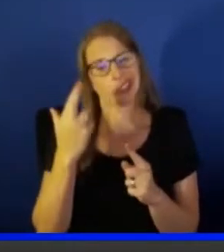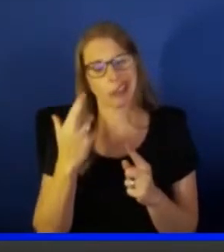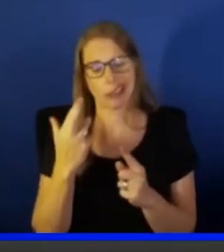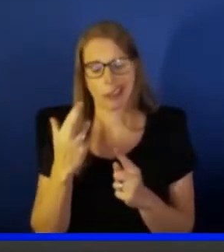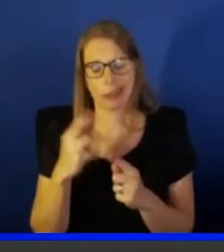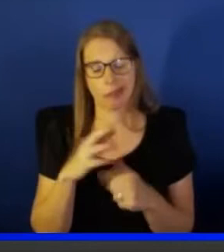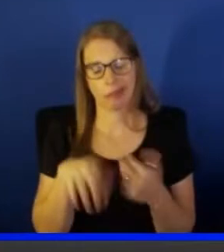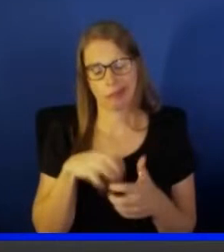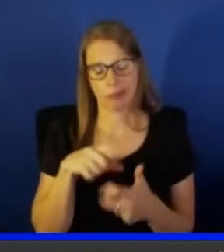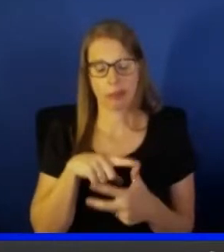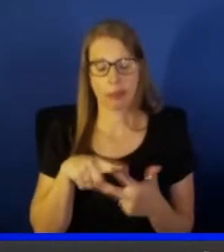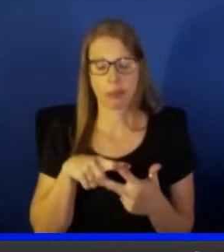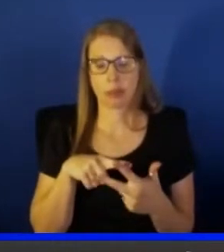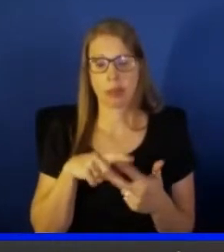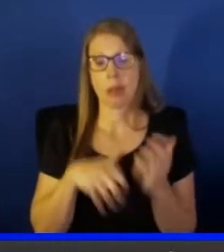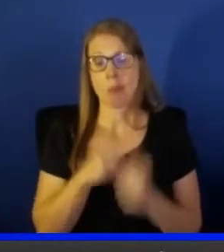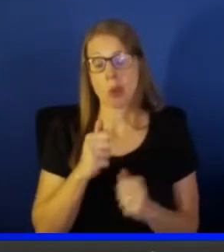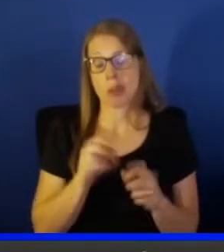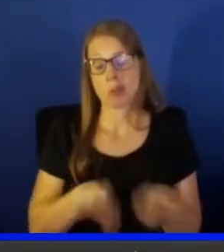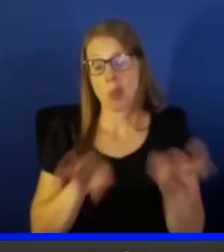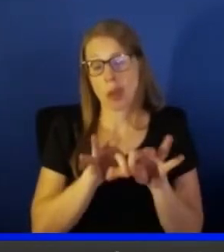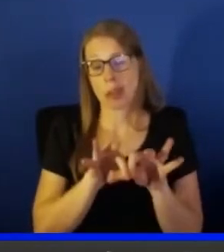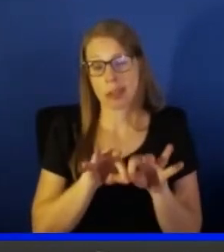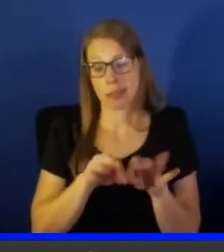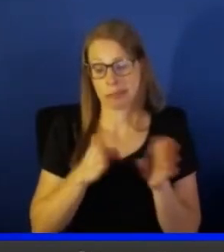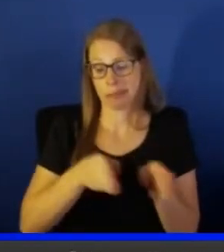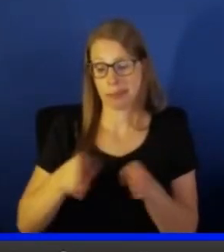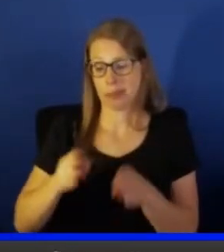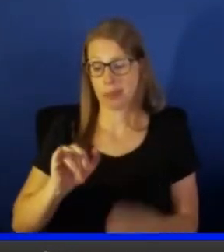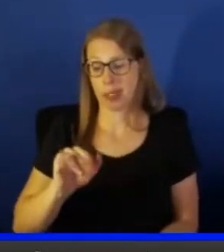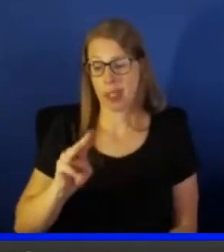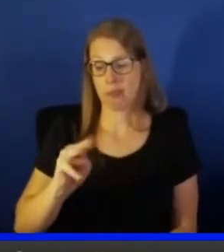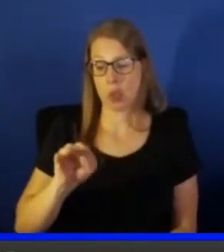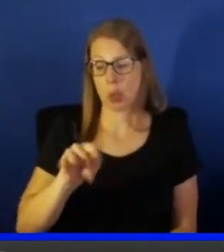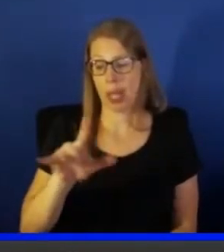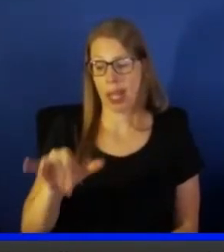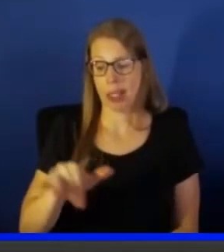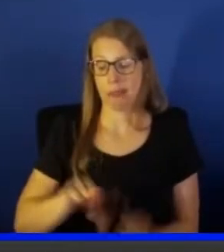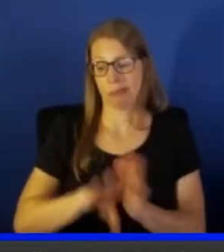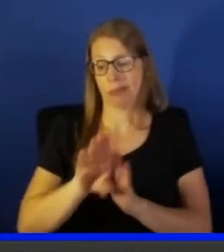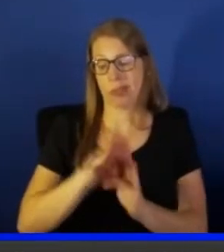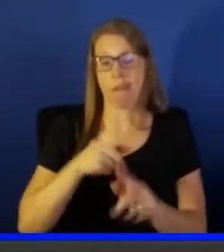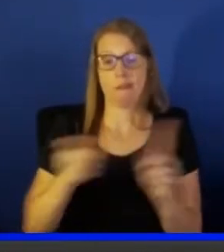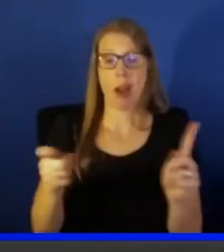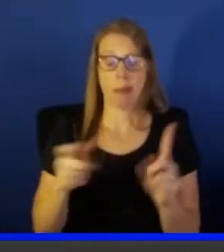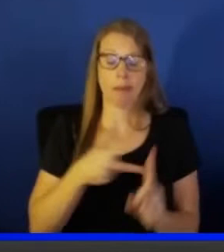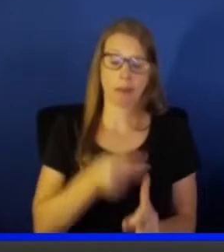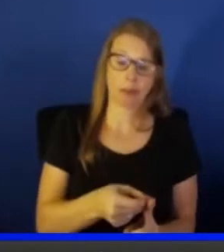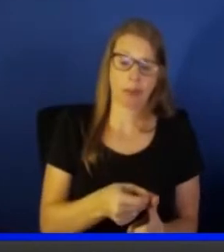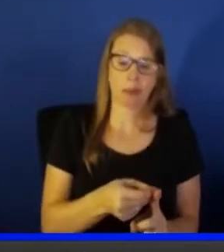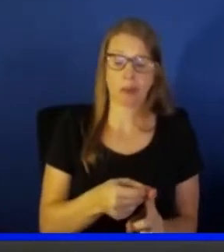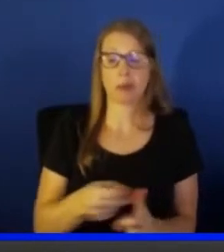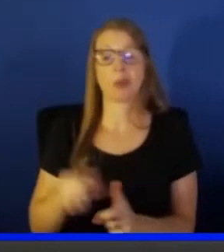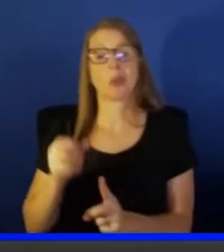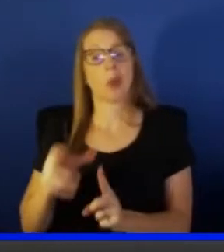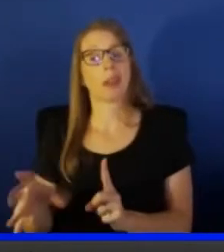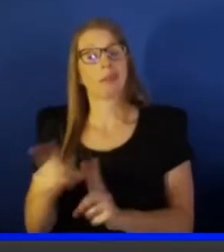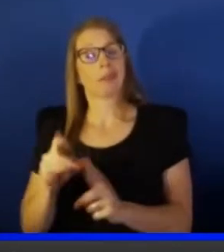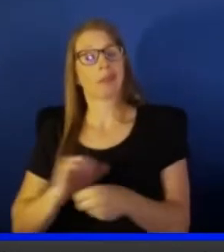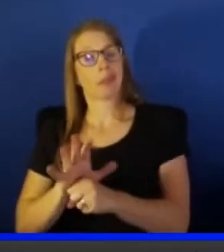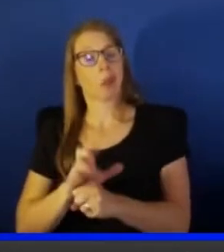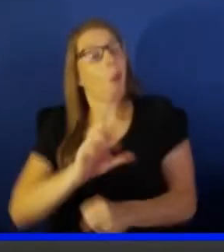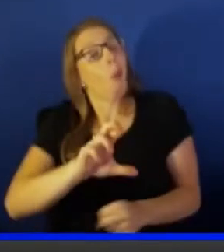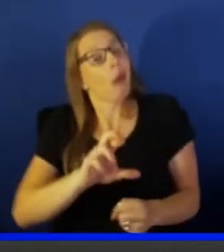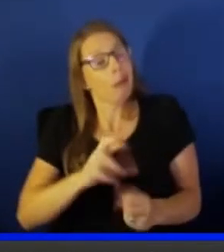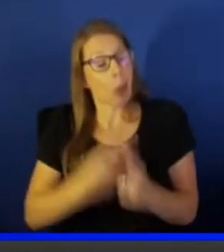that individual immunity that people have gained from vaccination or infection or both. Hopefully we will continue to see that